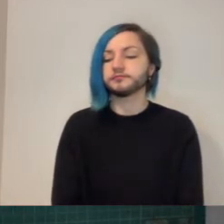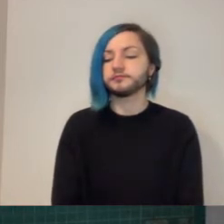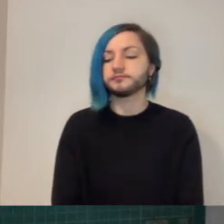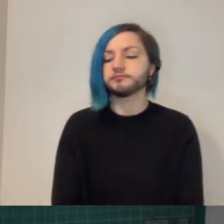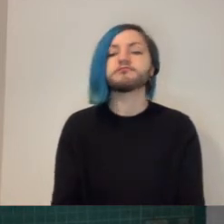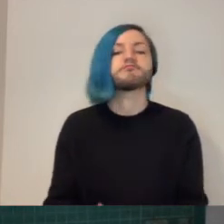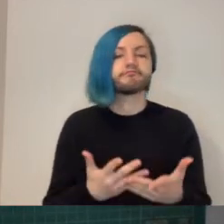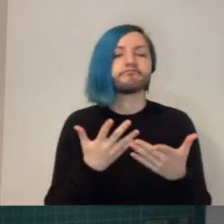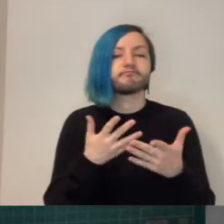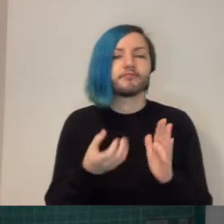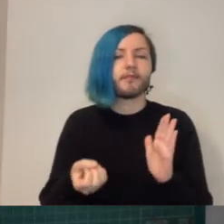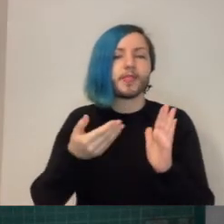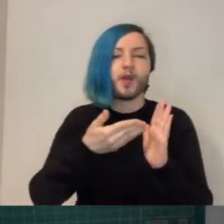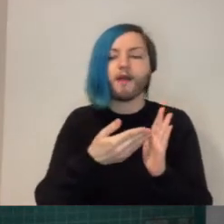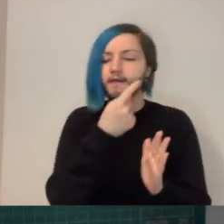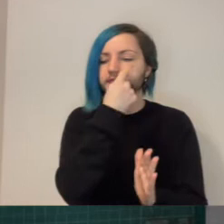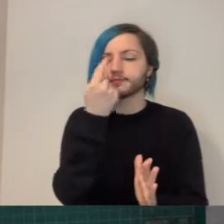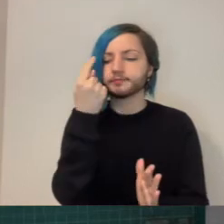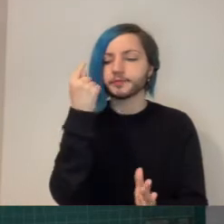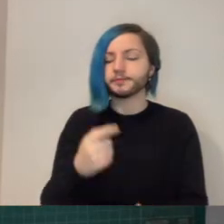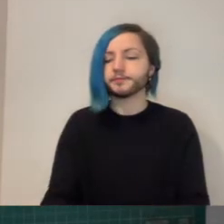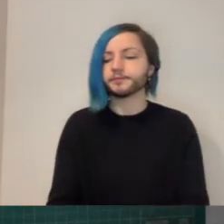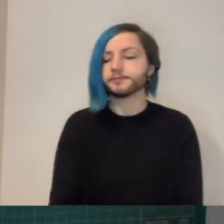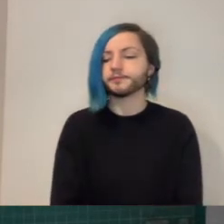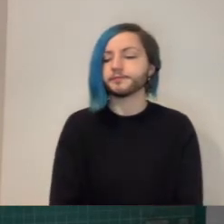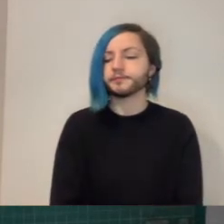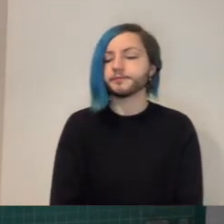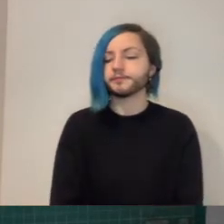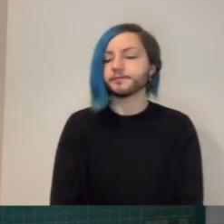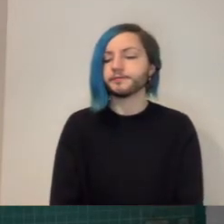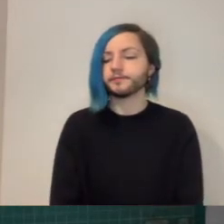And I can now introduce my